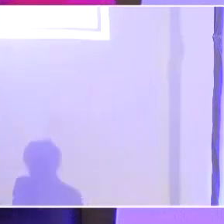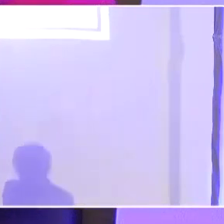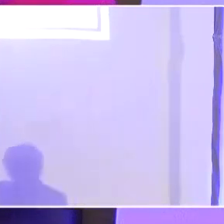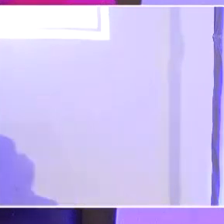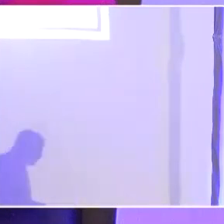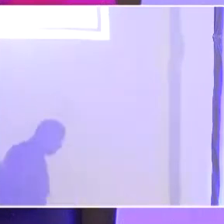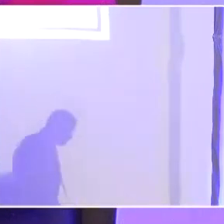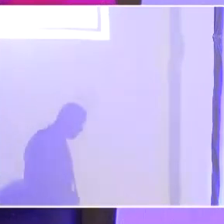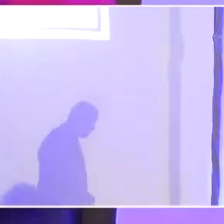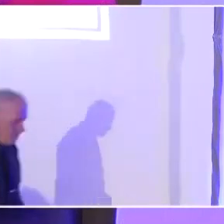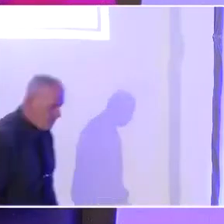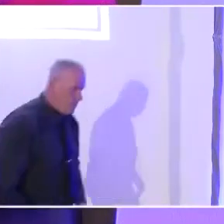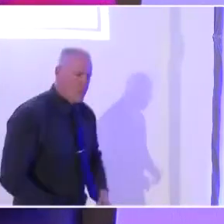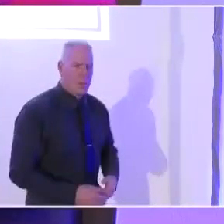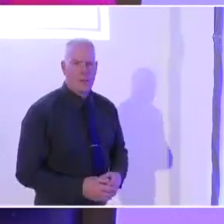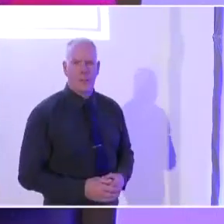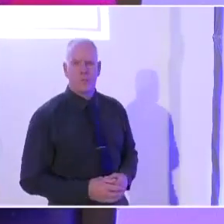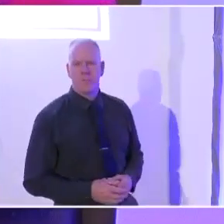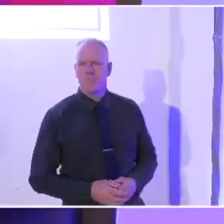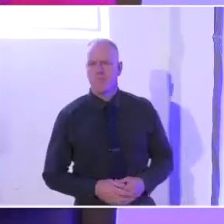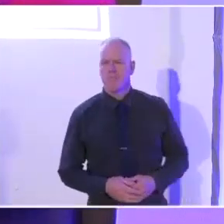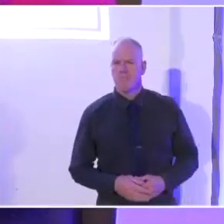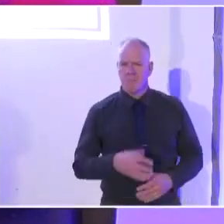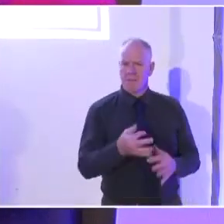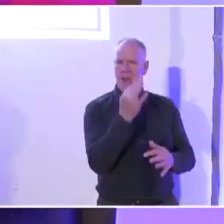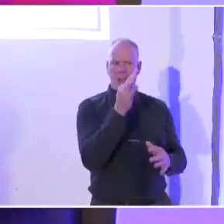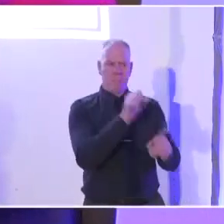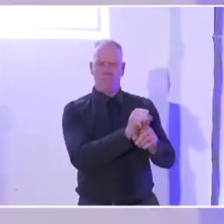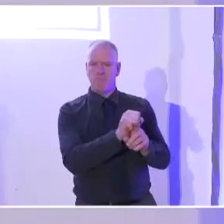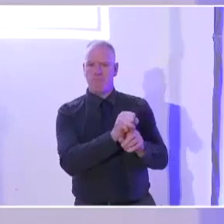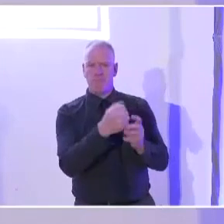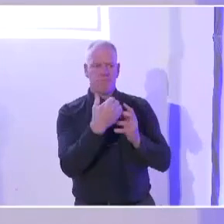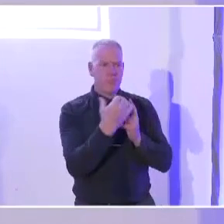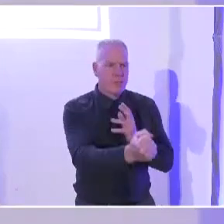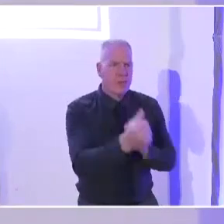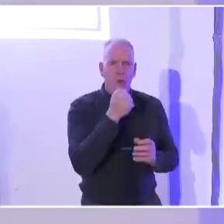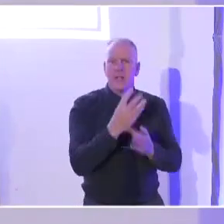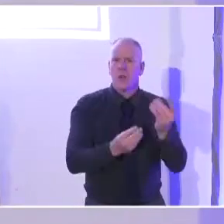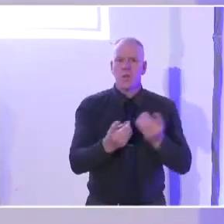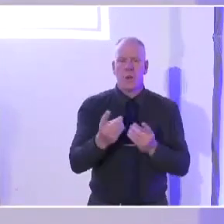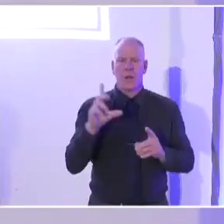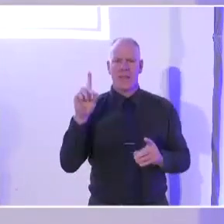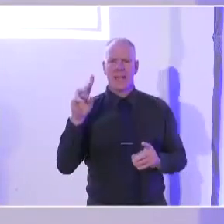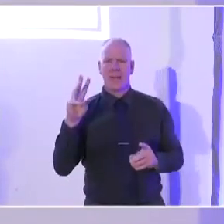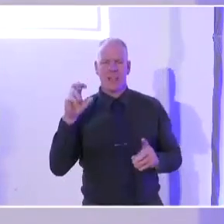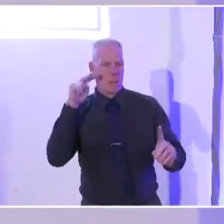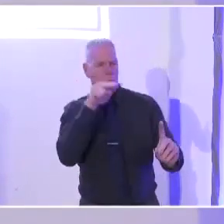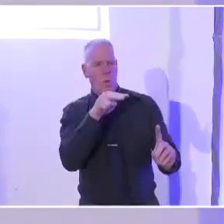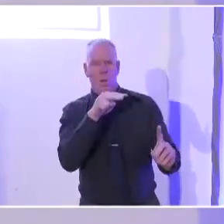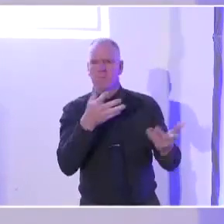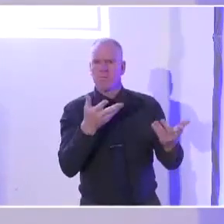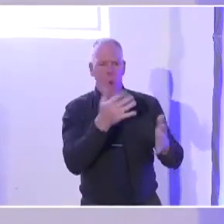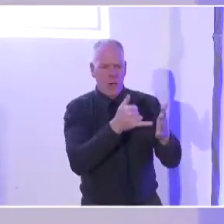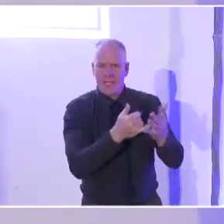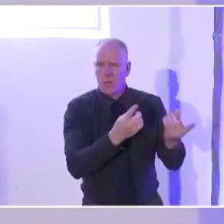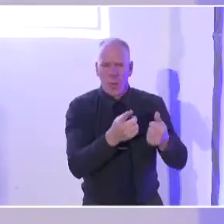in place after you discover a breach, the first thing that the DPC will do when they're looking at a breach is they'll look at what technical and organizational